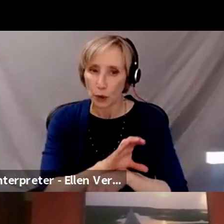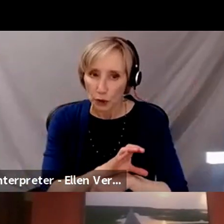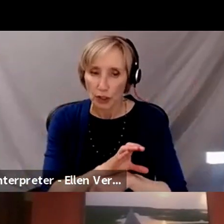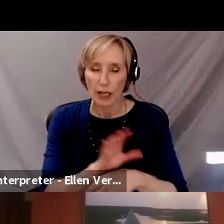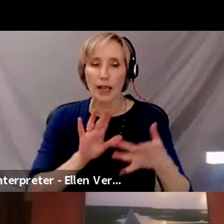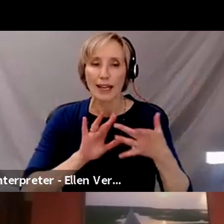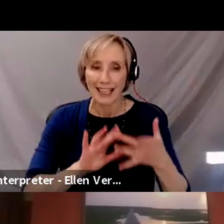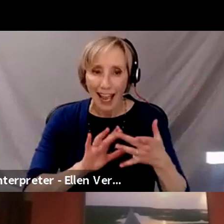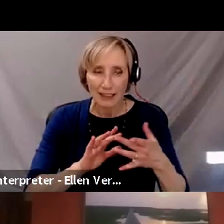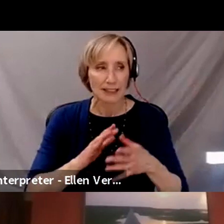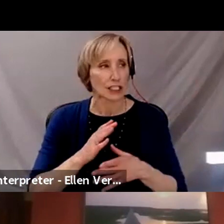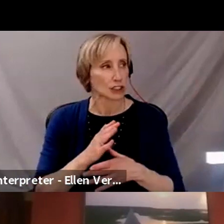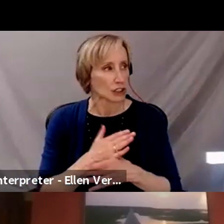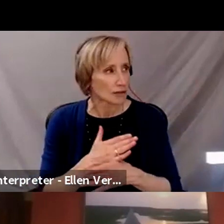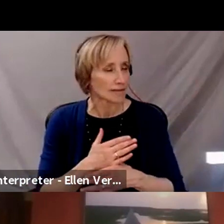of sharing and